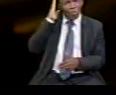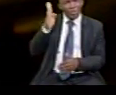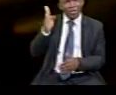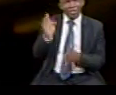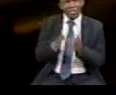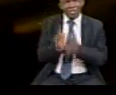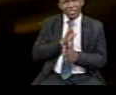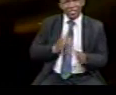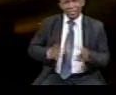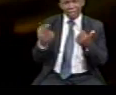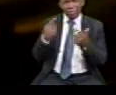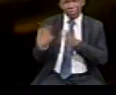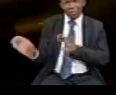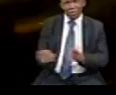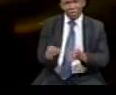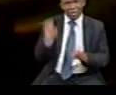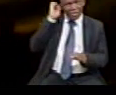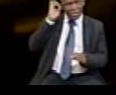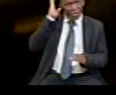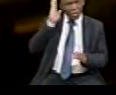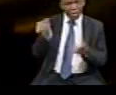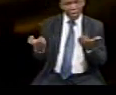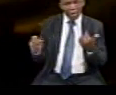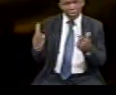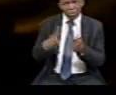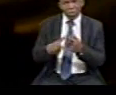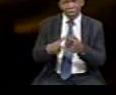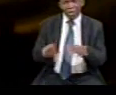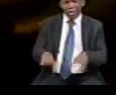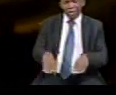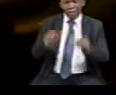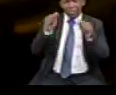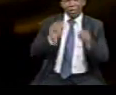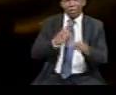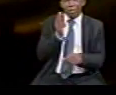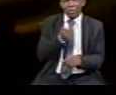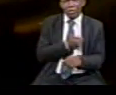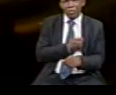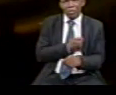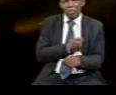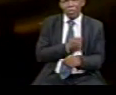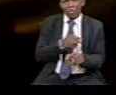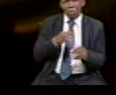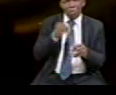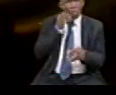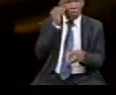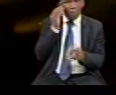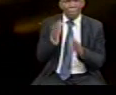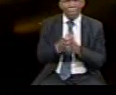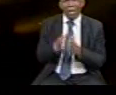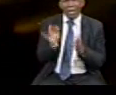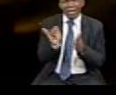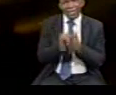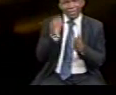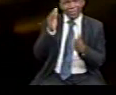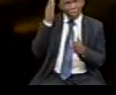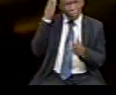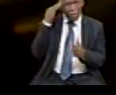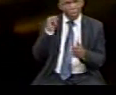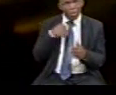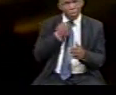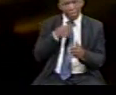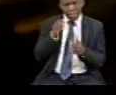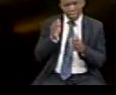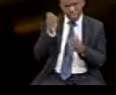will return for his people at the rapture. He's gone to prepare a place for us. This underscores why we should prepare ourselves for